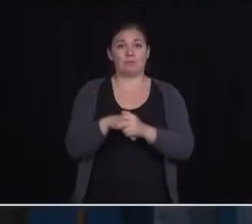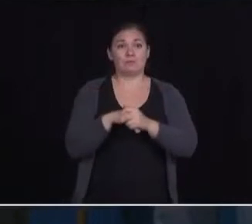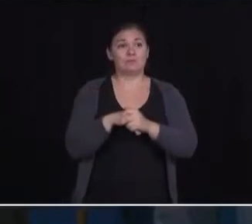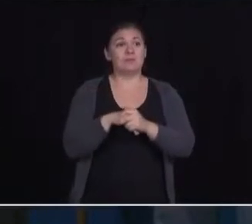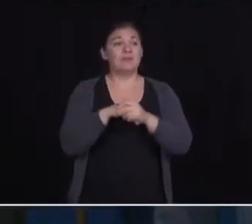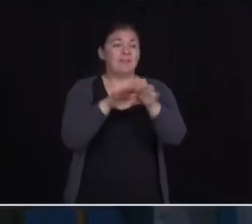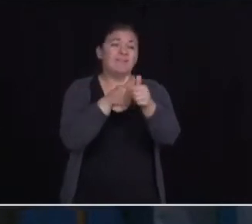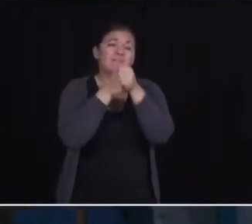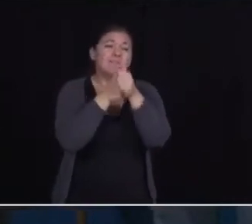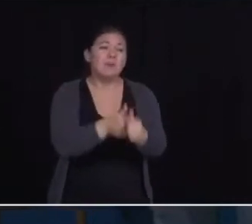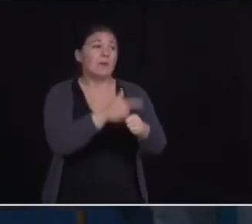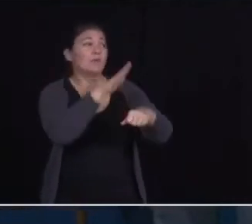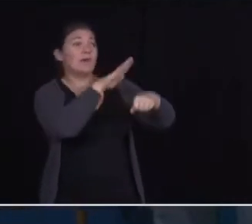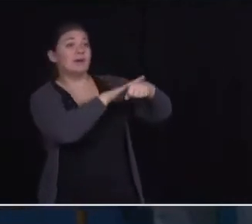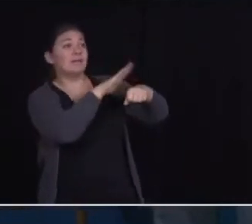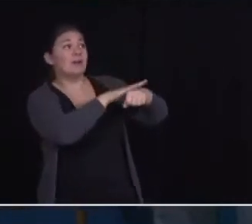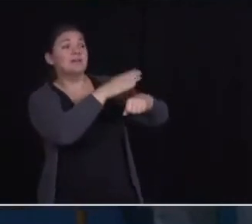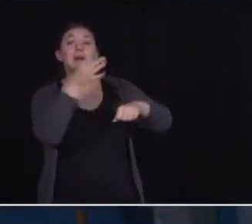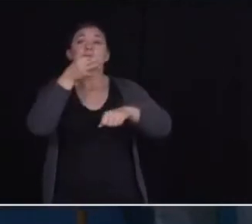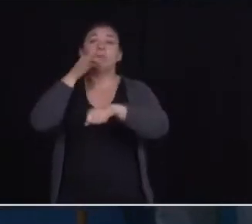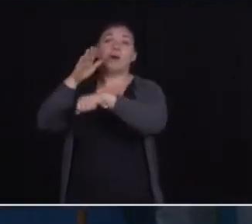lockdowns. Thank you.